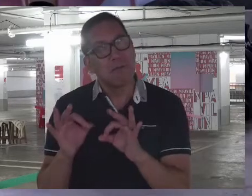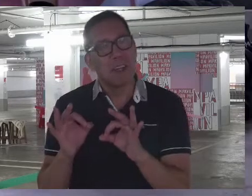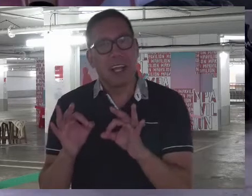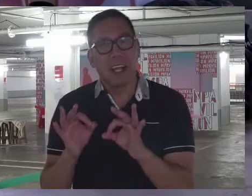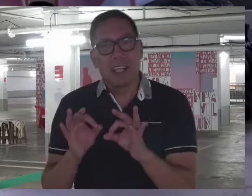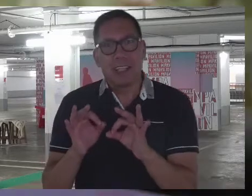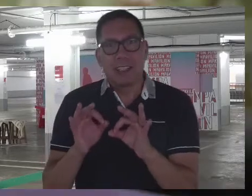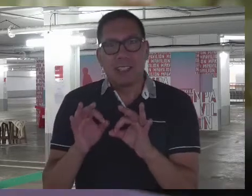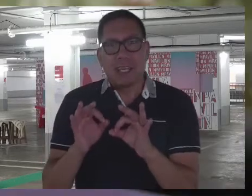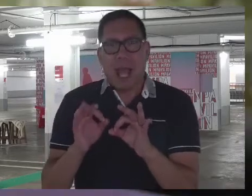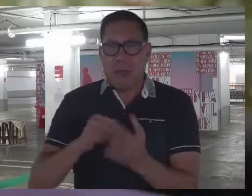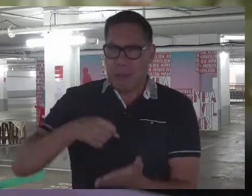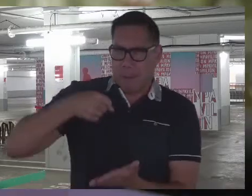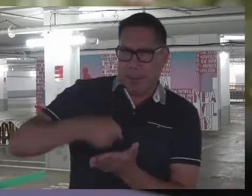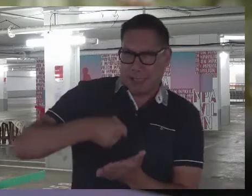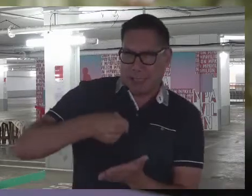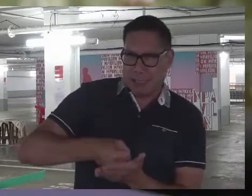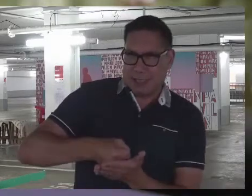those foundation